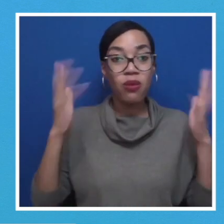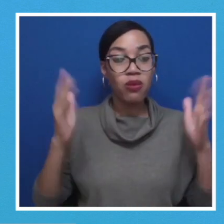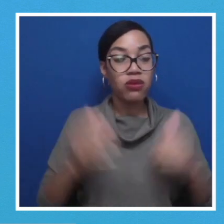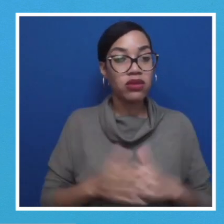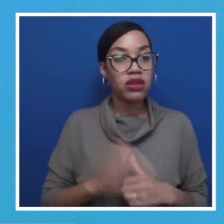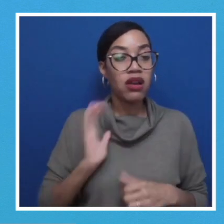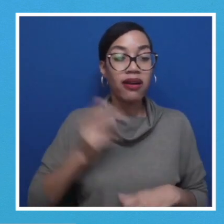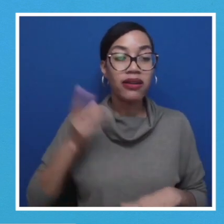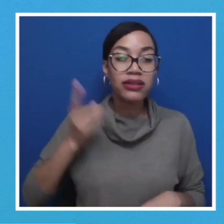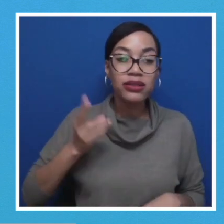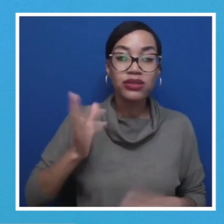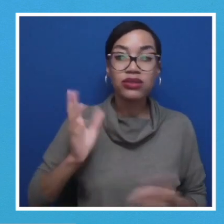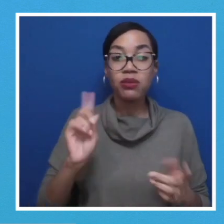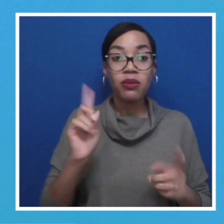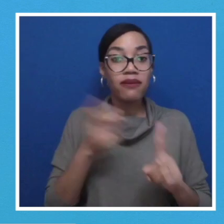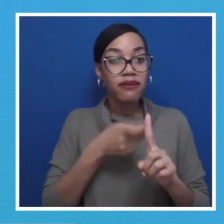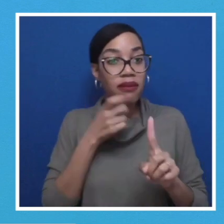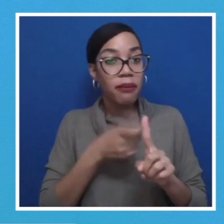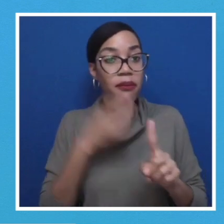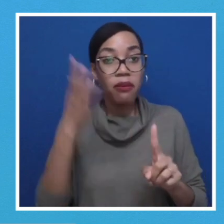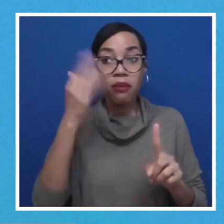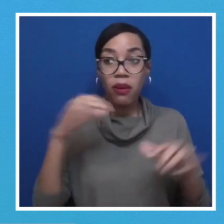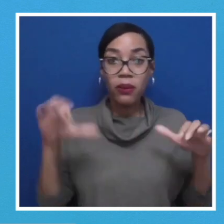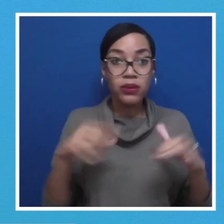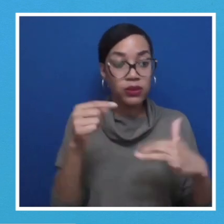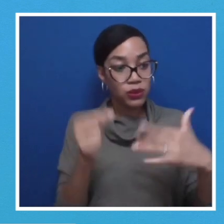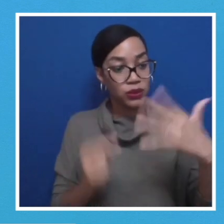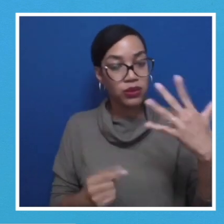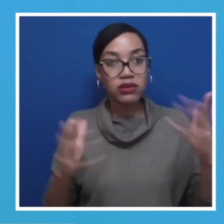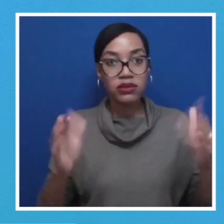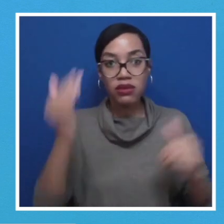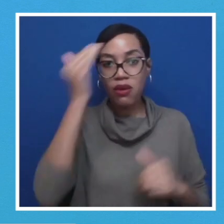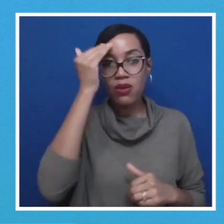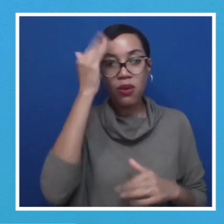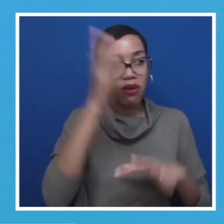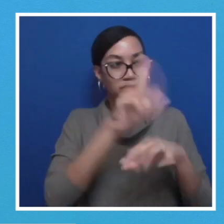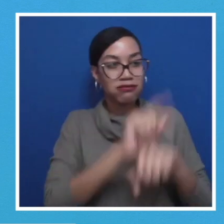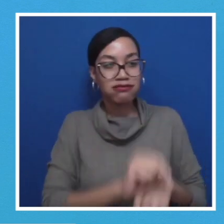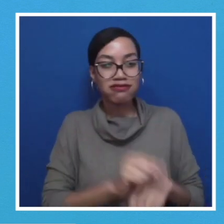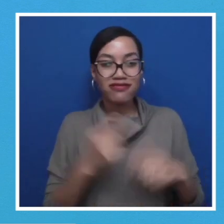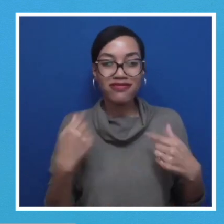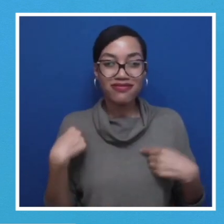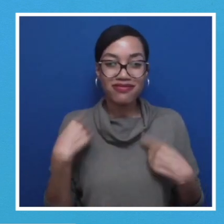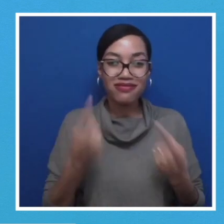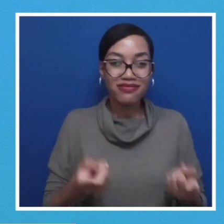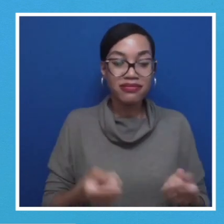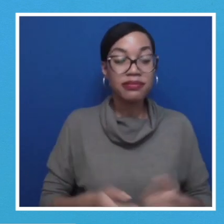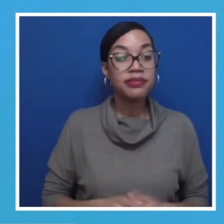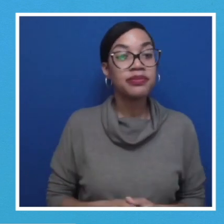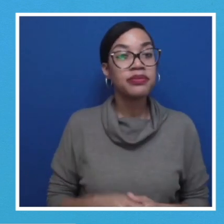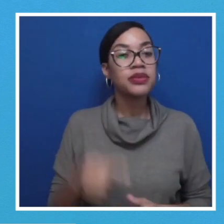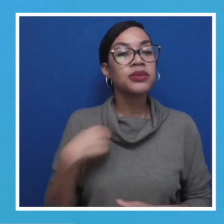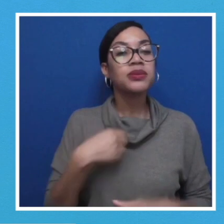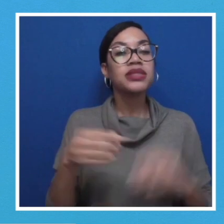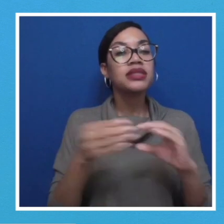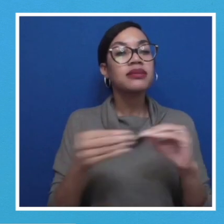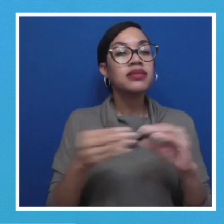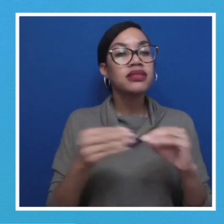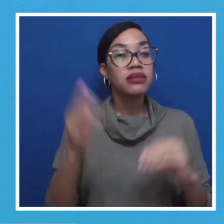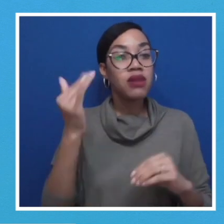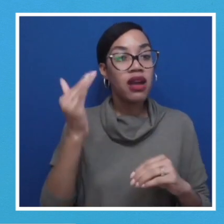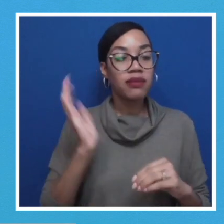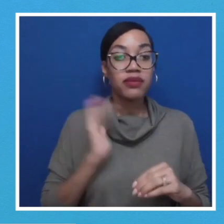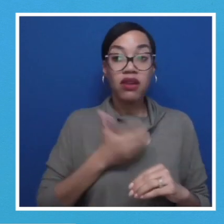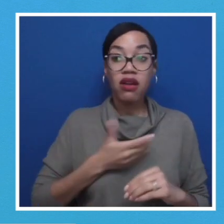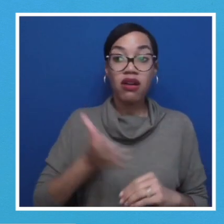where we come from, why we do it. We often say, and we speak because of what our elders and our former chiefs